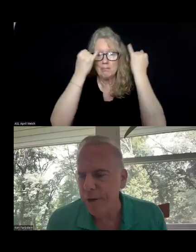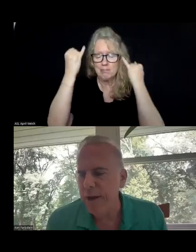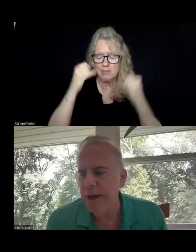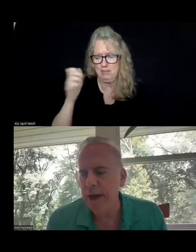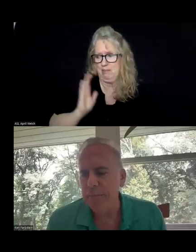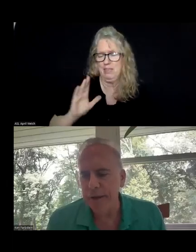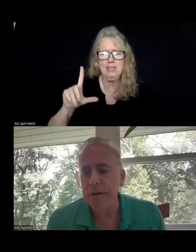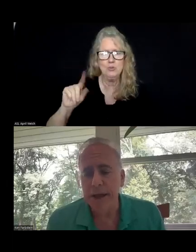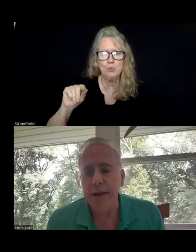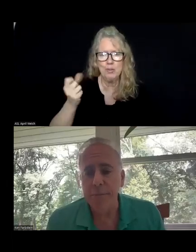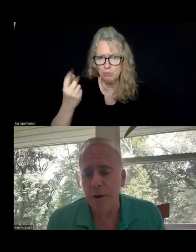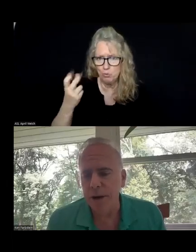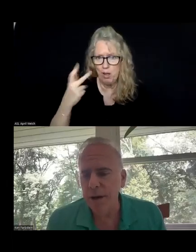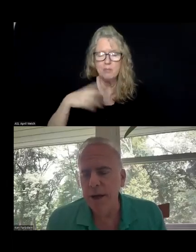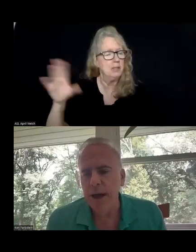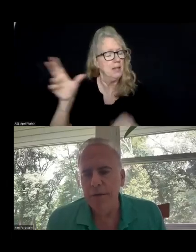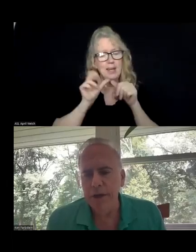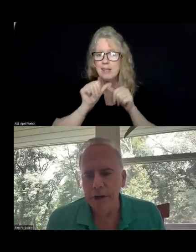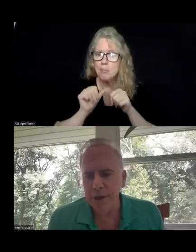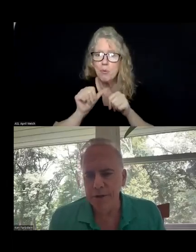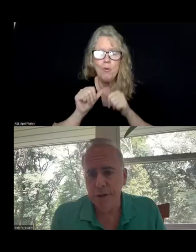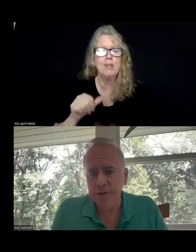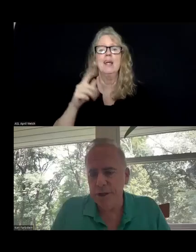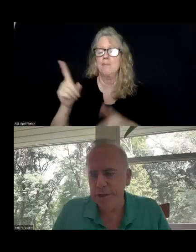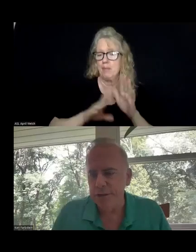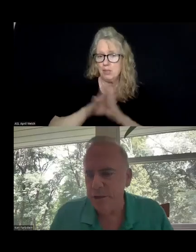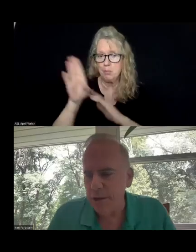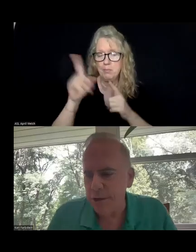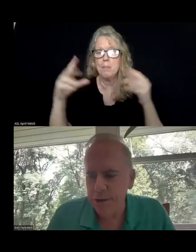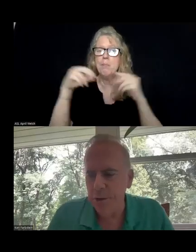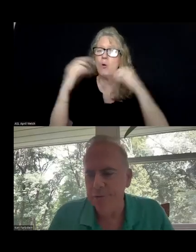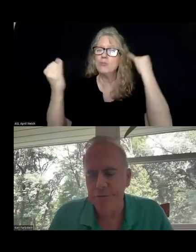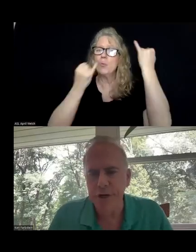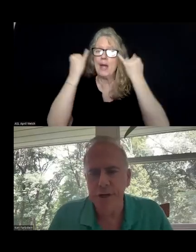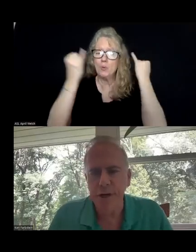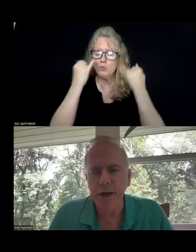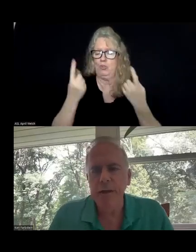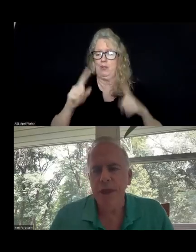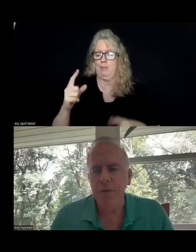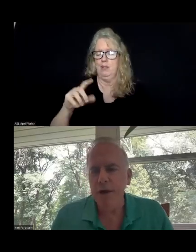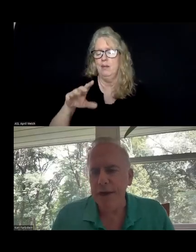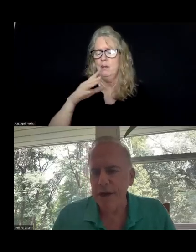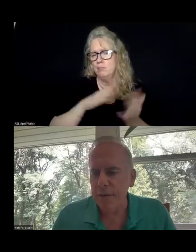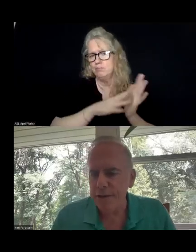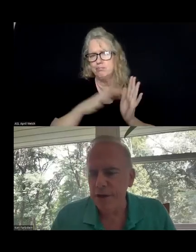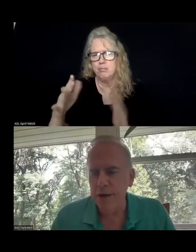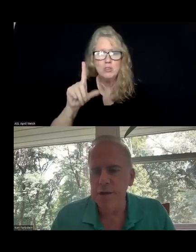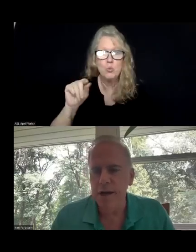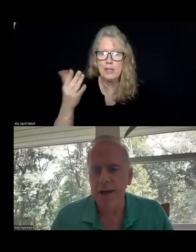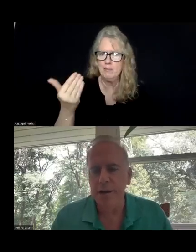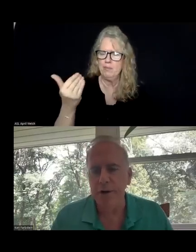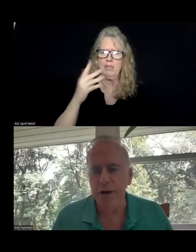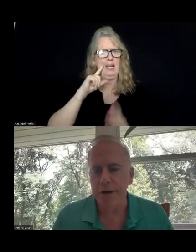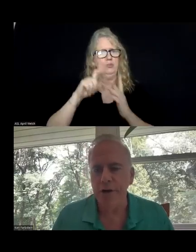2012, and kept going, and then developed into hallucinations also in 2015. And around that time, I